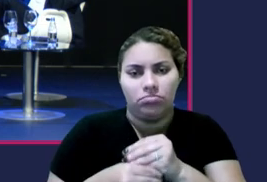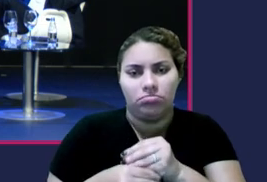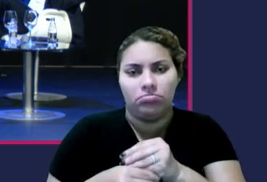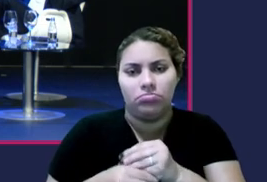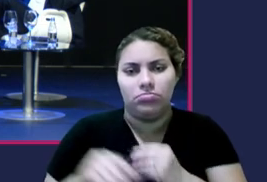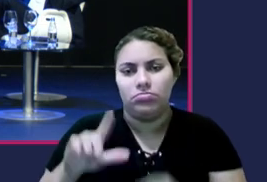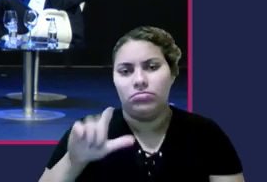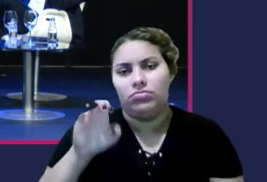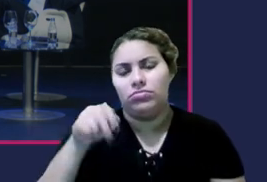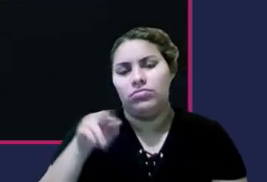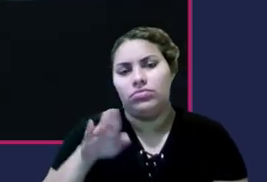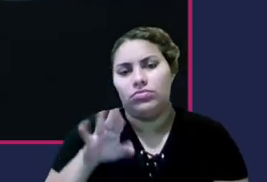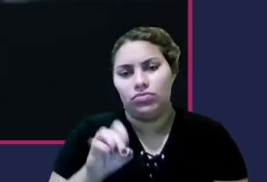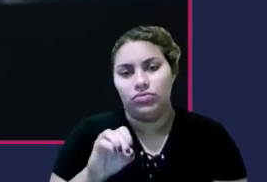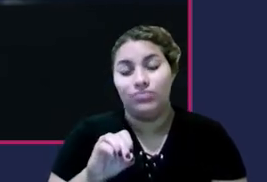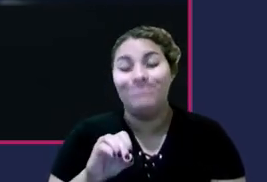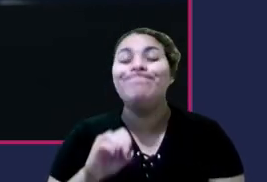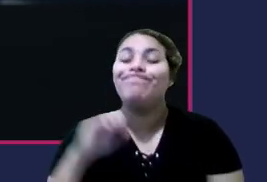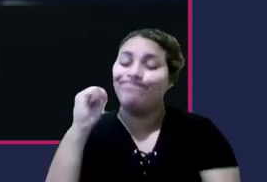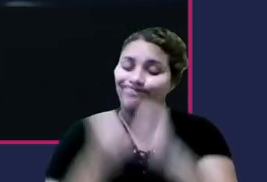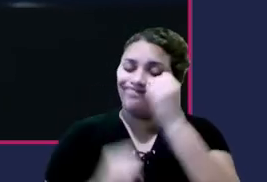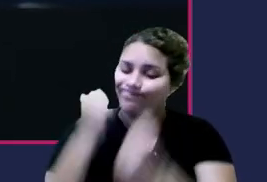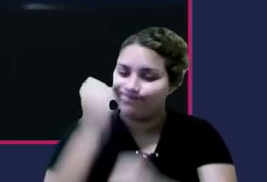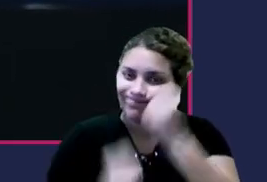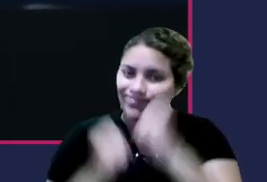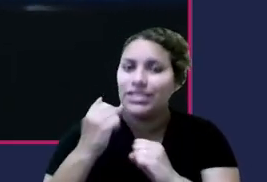is important.